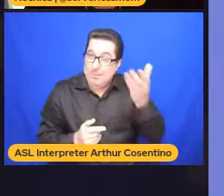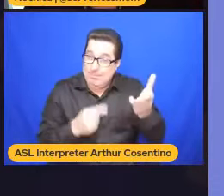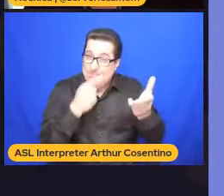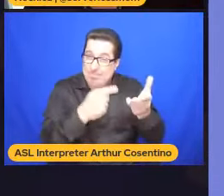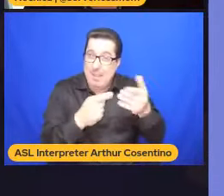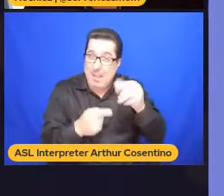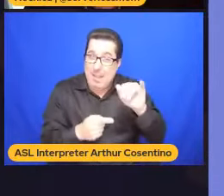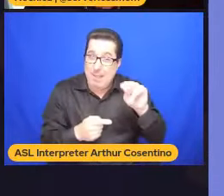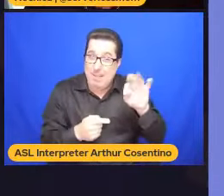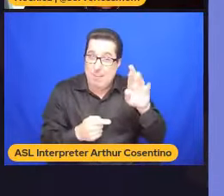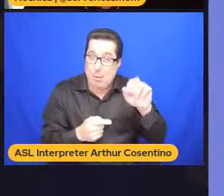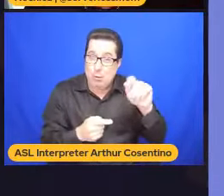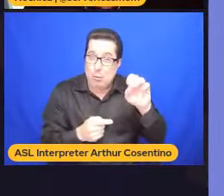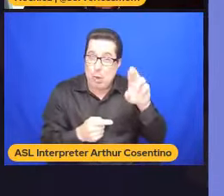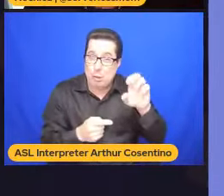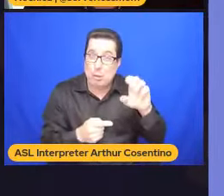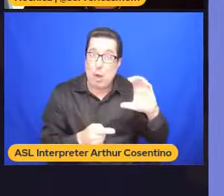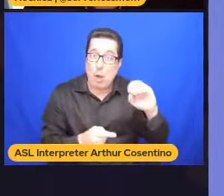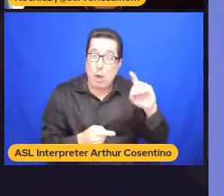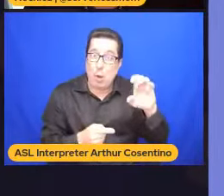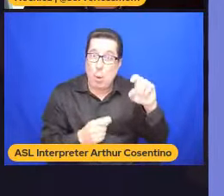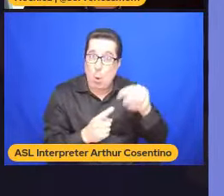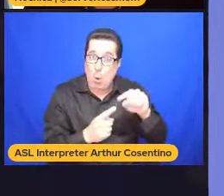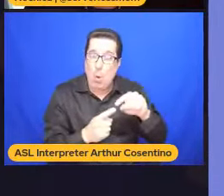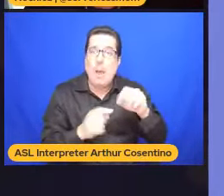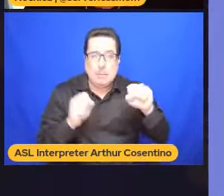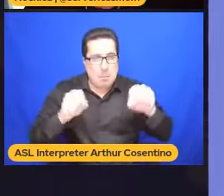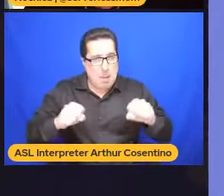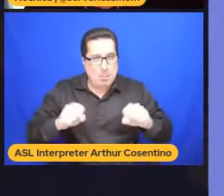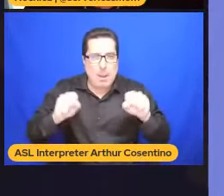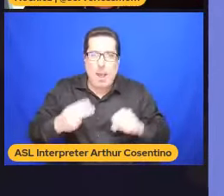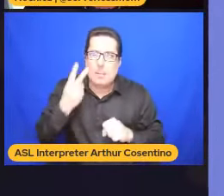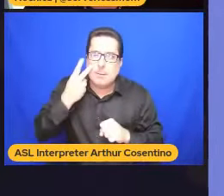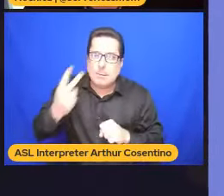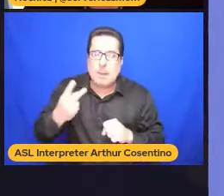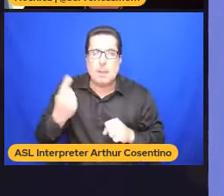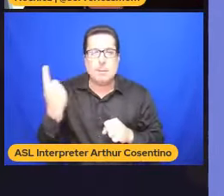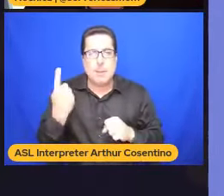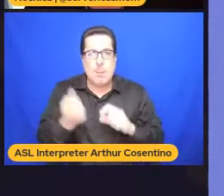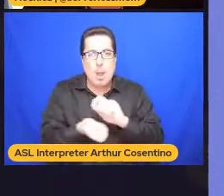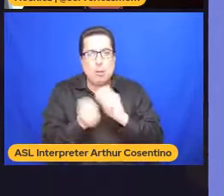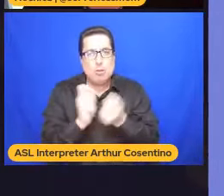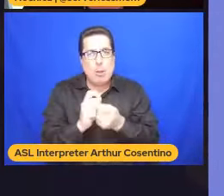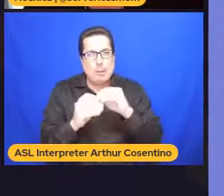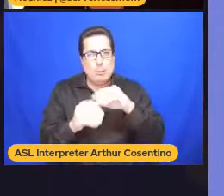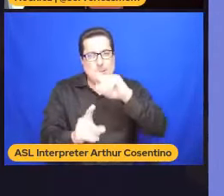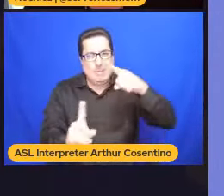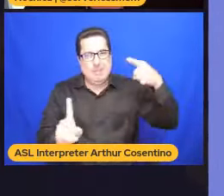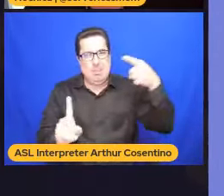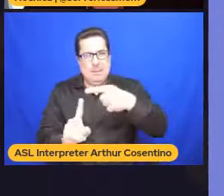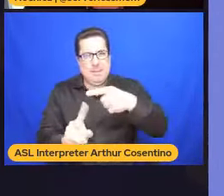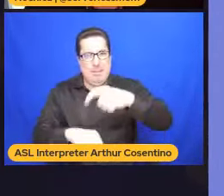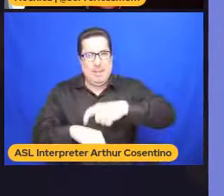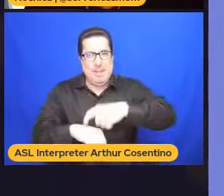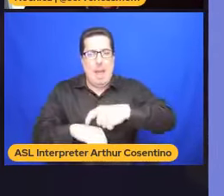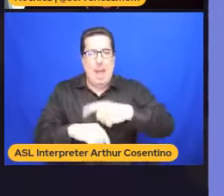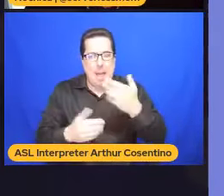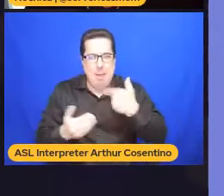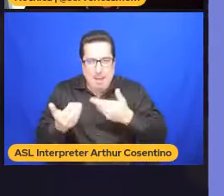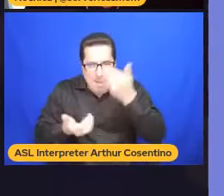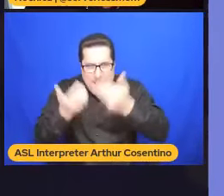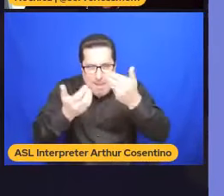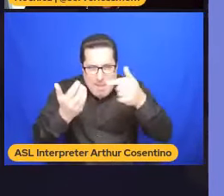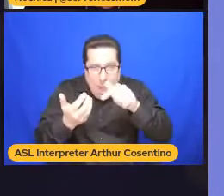code, it's possible to see that something did change at a particular time and probably correlate it out to say, hey, this